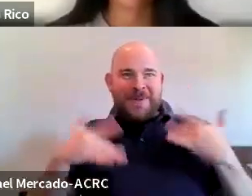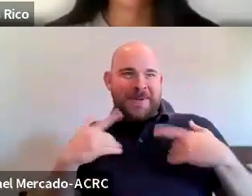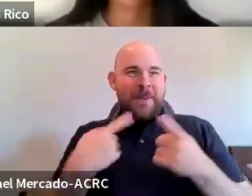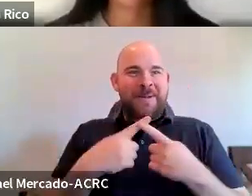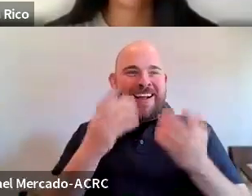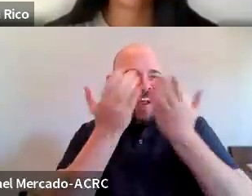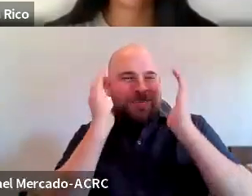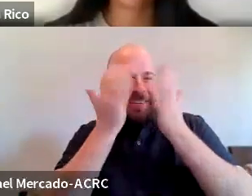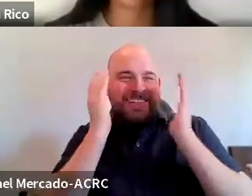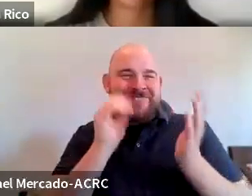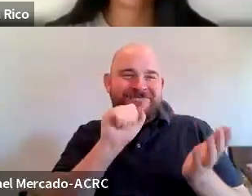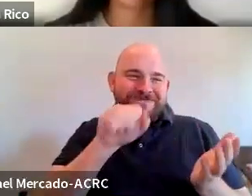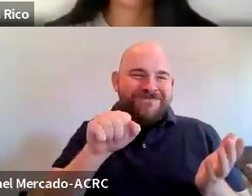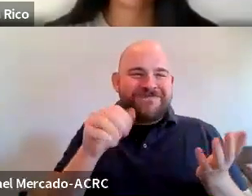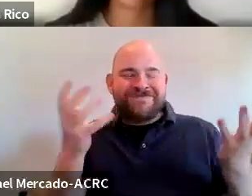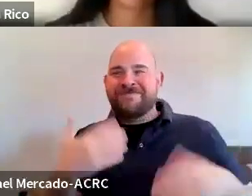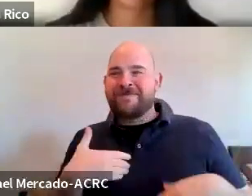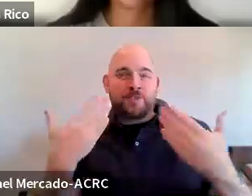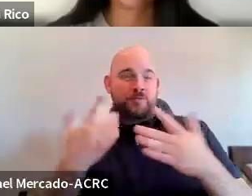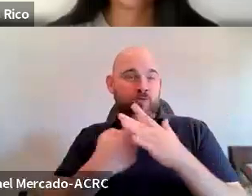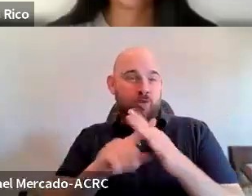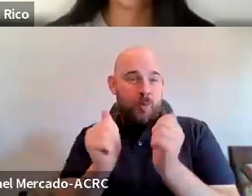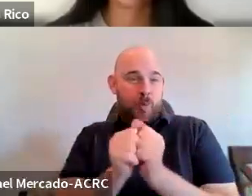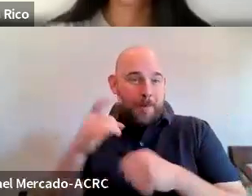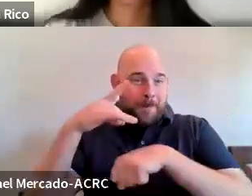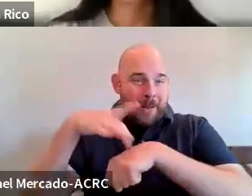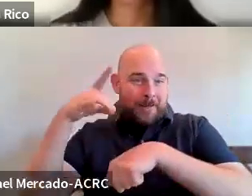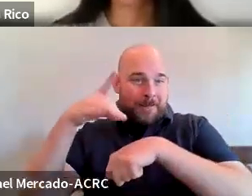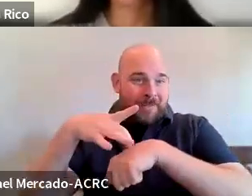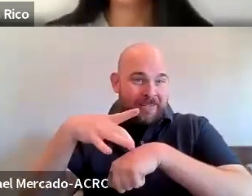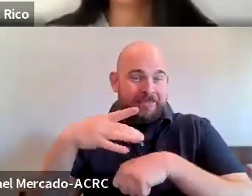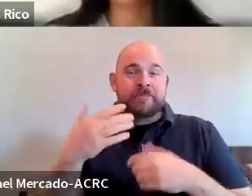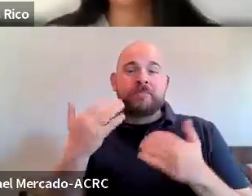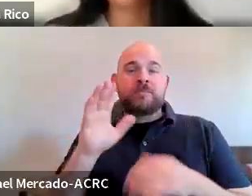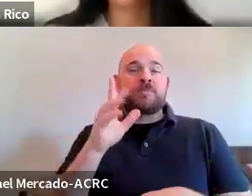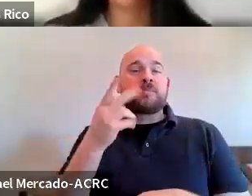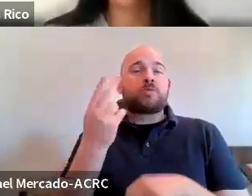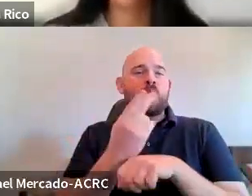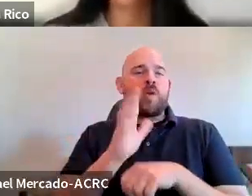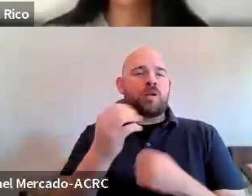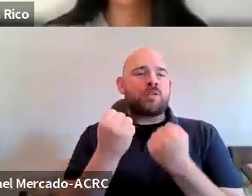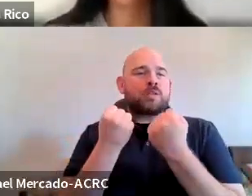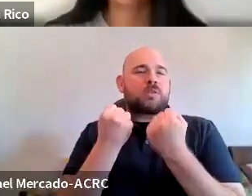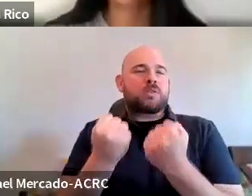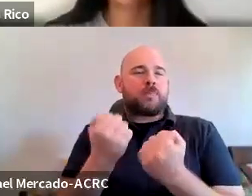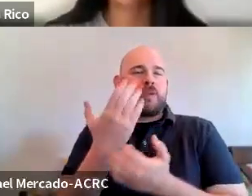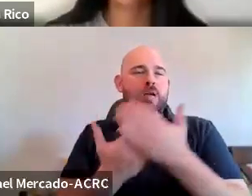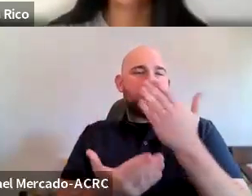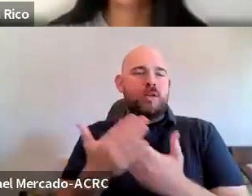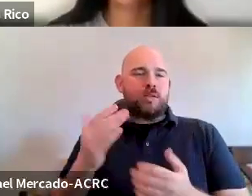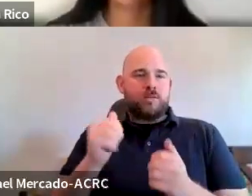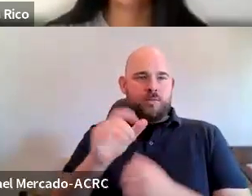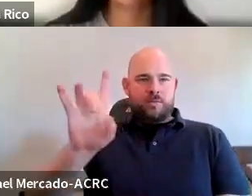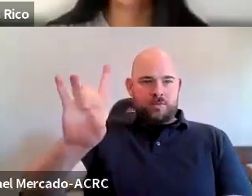you know, it's related to Halloween. Folks are very excited about Halloween coming up, so I thought I would go ahead and start with a few of these signs. So